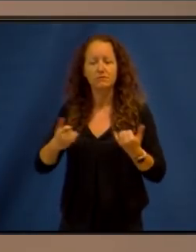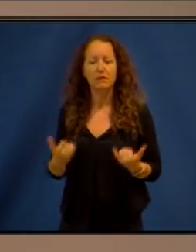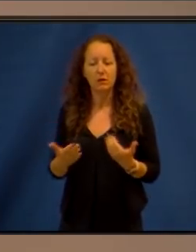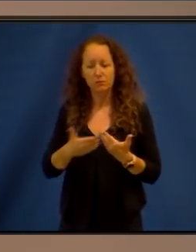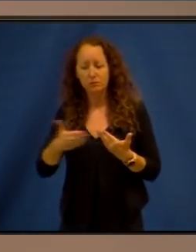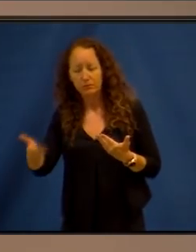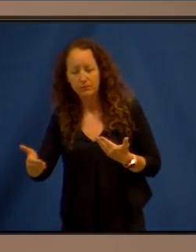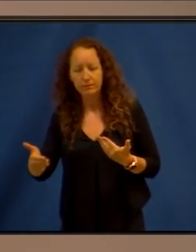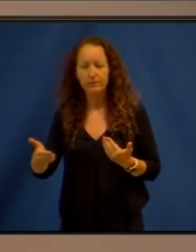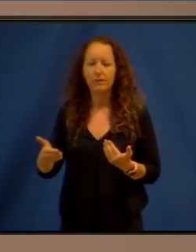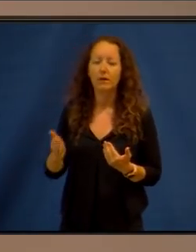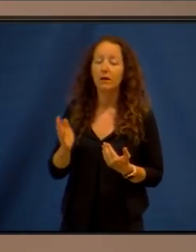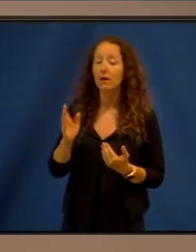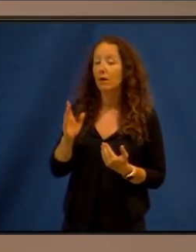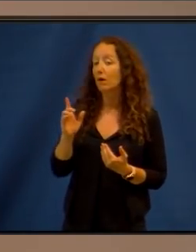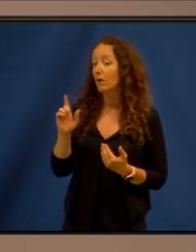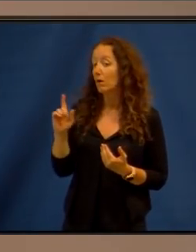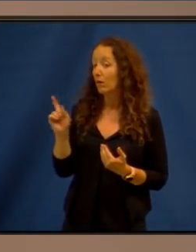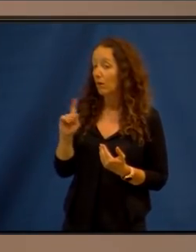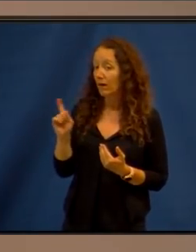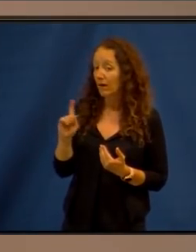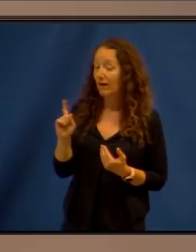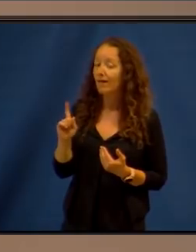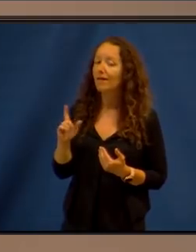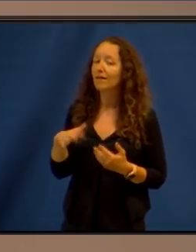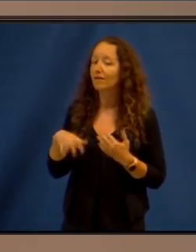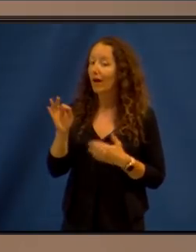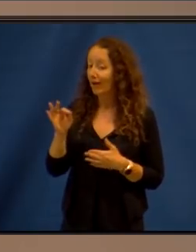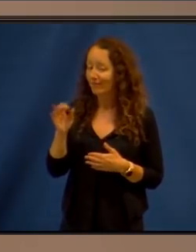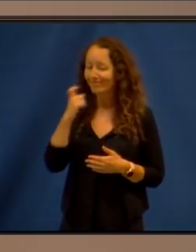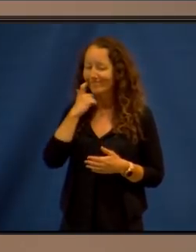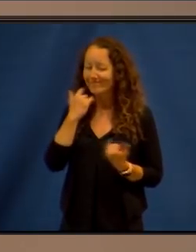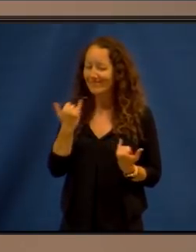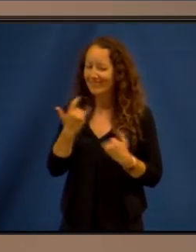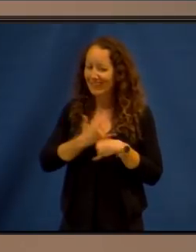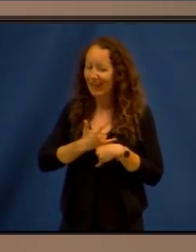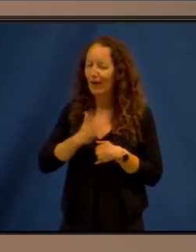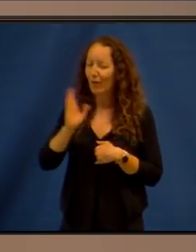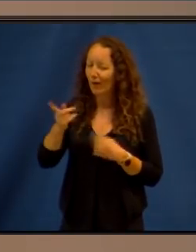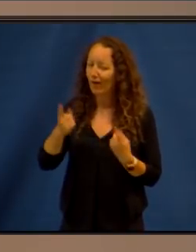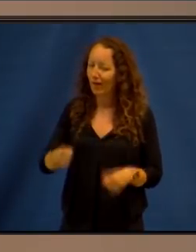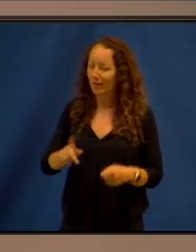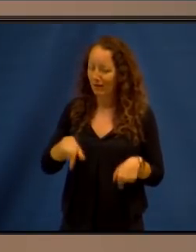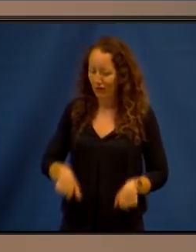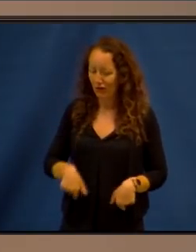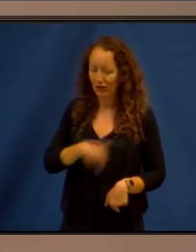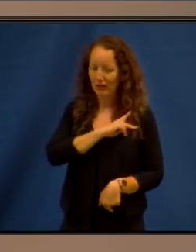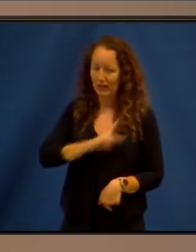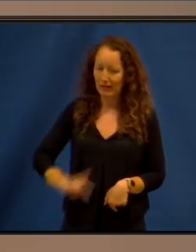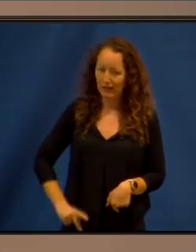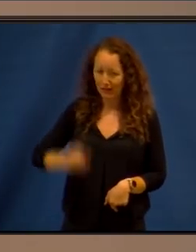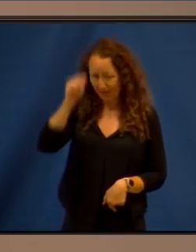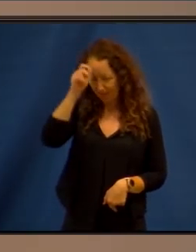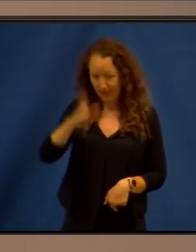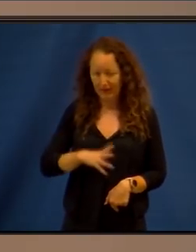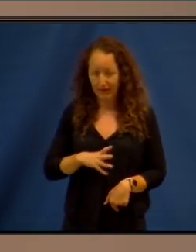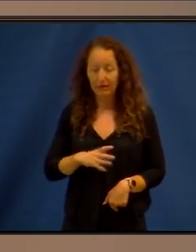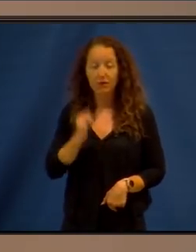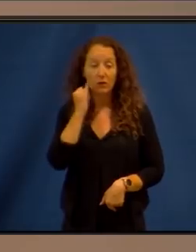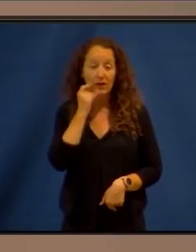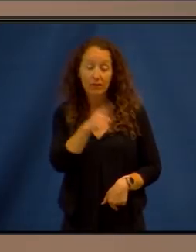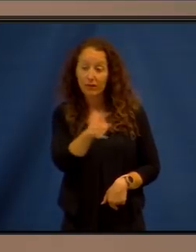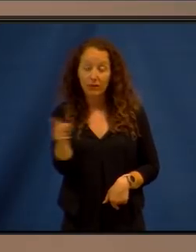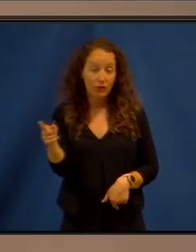that availability is going to be in at least the Kingman area. And I encourage everyone that would like to participate in this